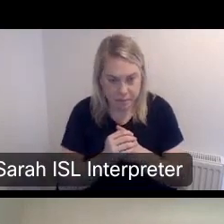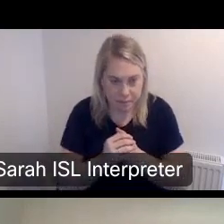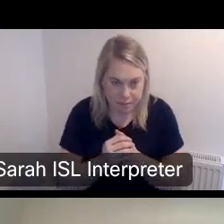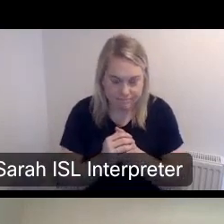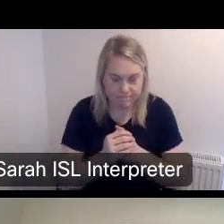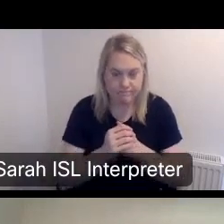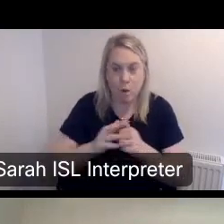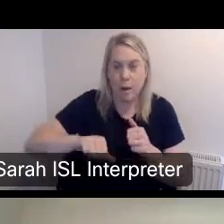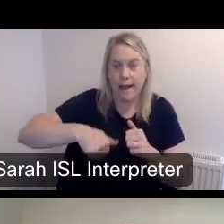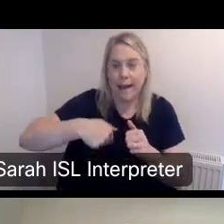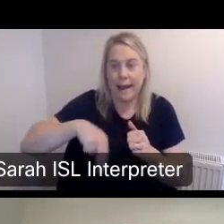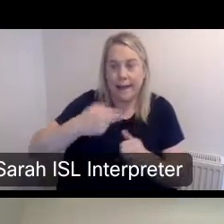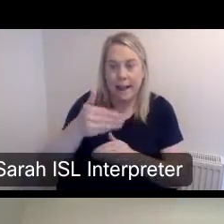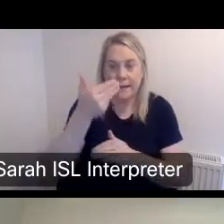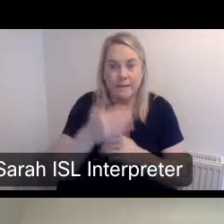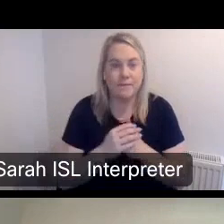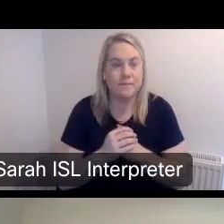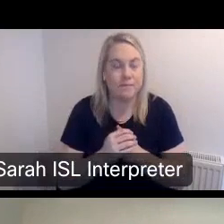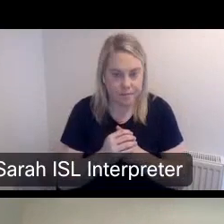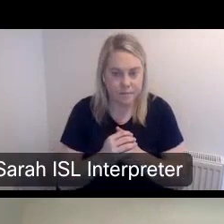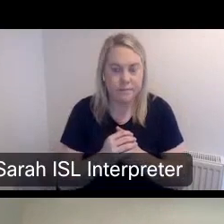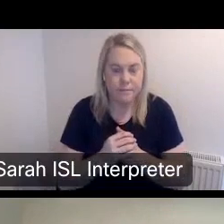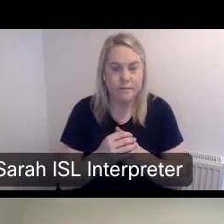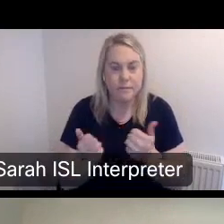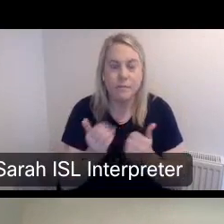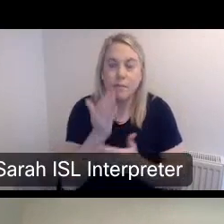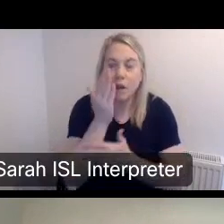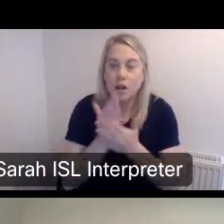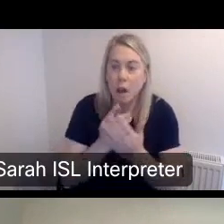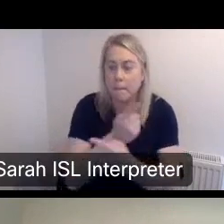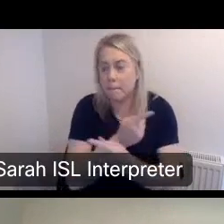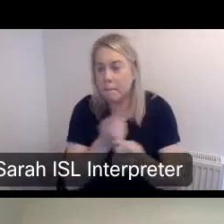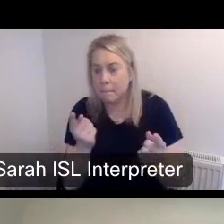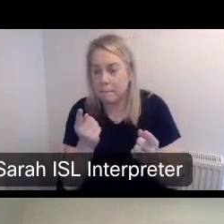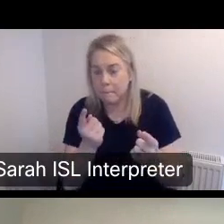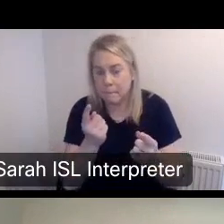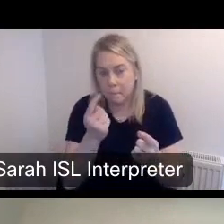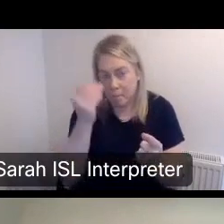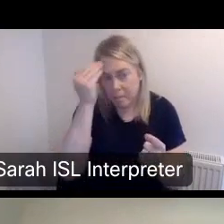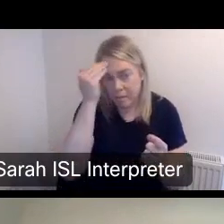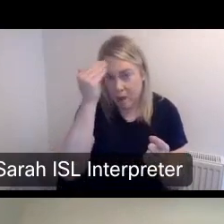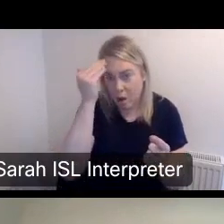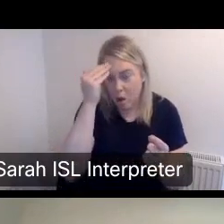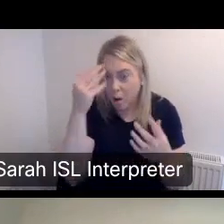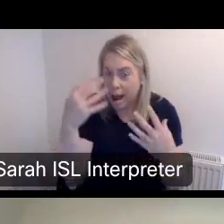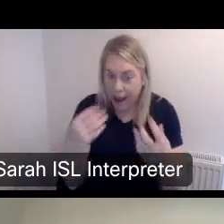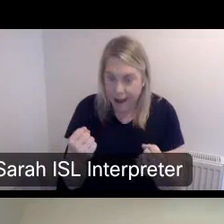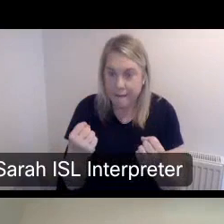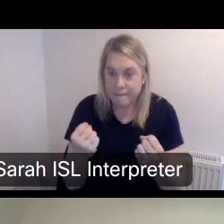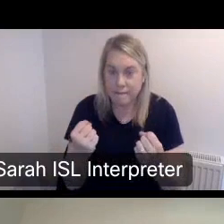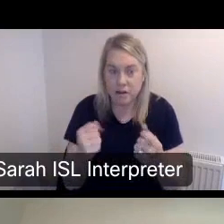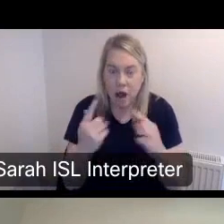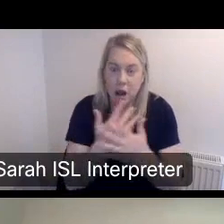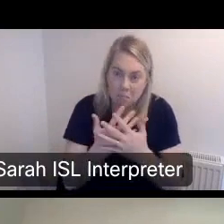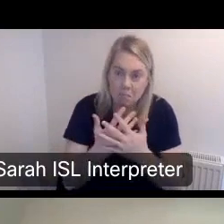Next slide. So as some of you will know, we've done quite a few events and engagements